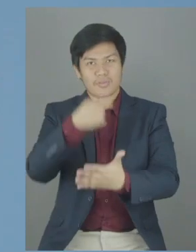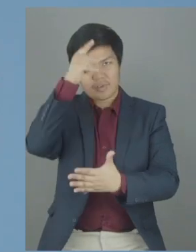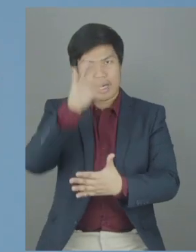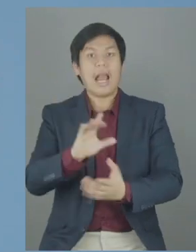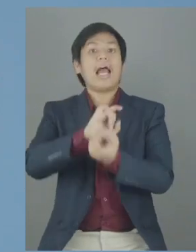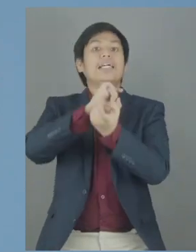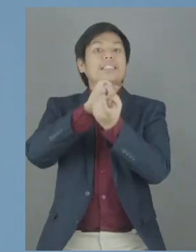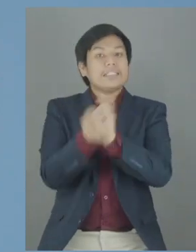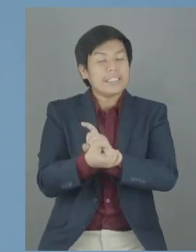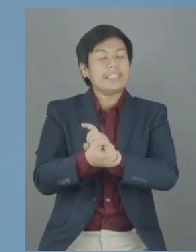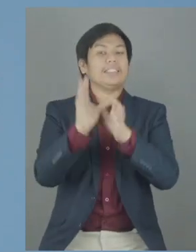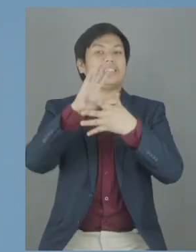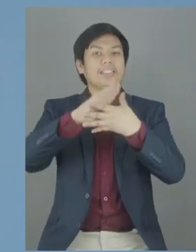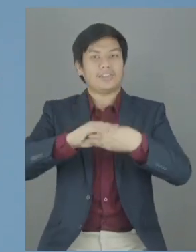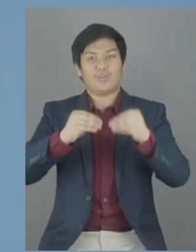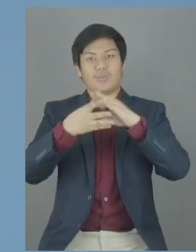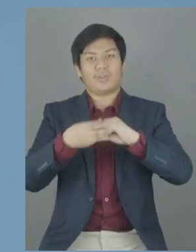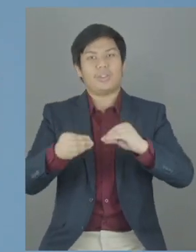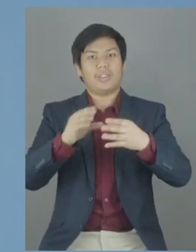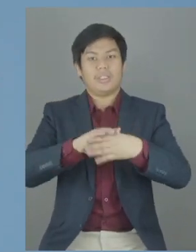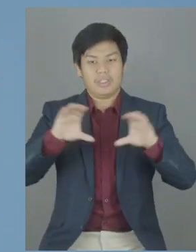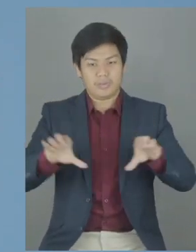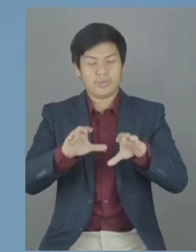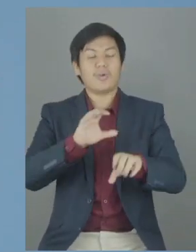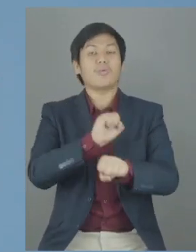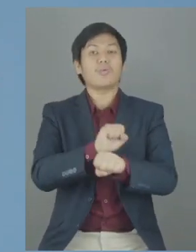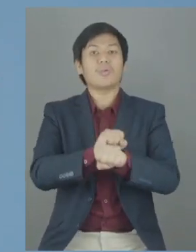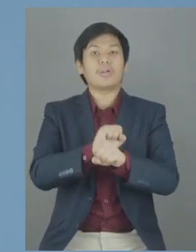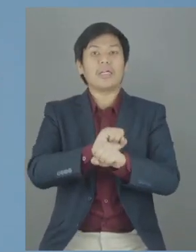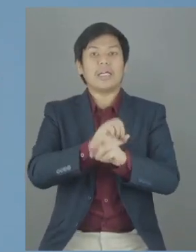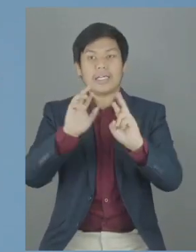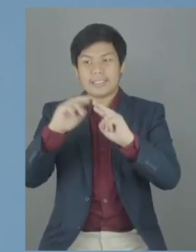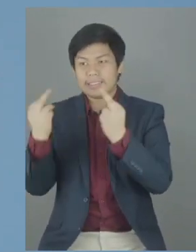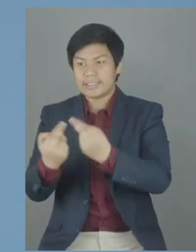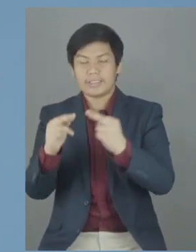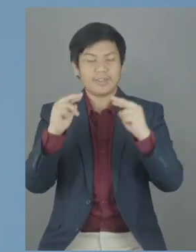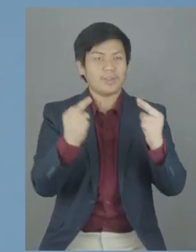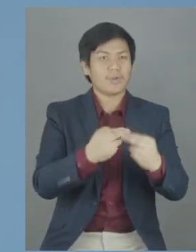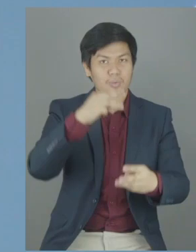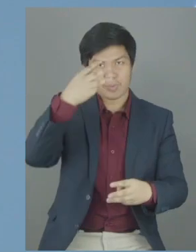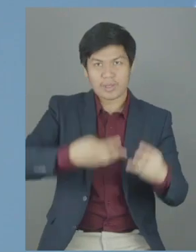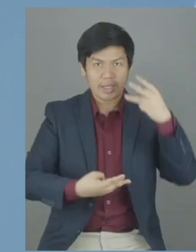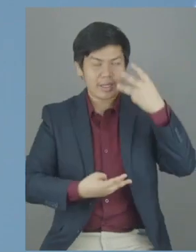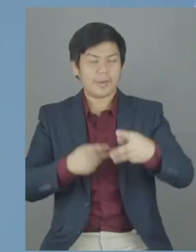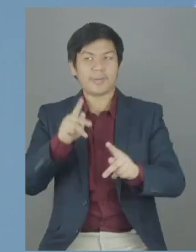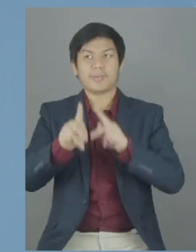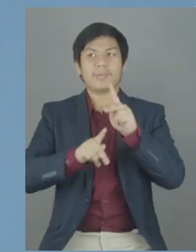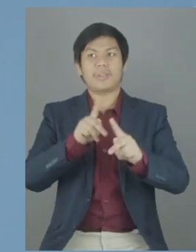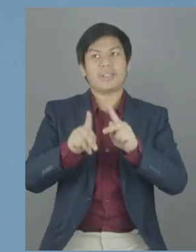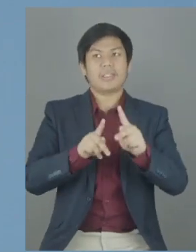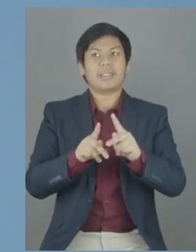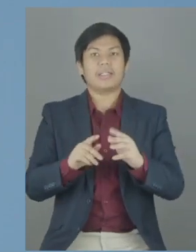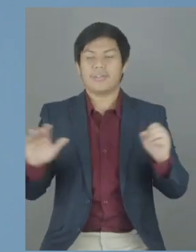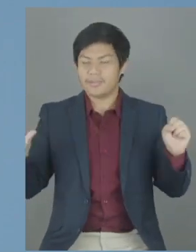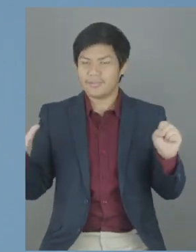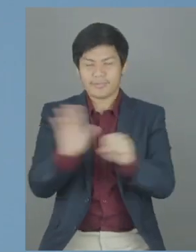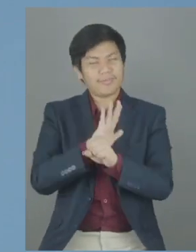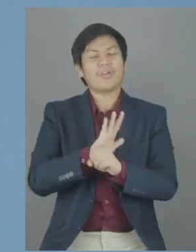Change the narrative when you do your jobs, when you do your relationship, when you welcome people. It's because you're just filled with